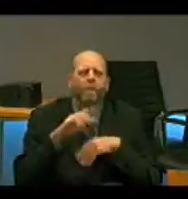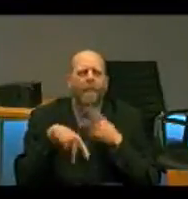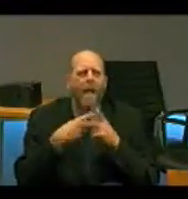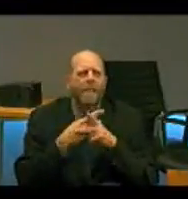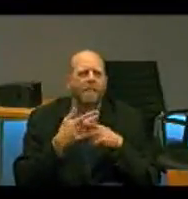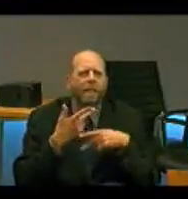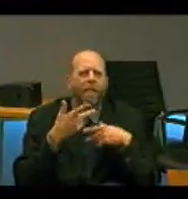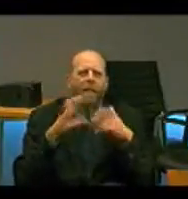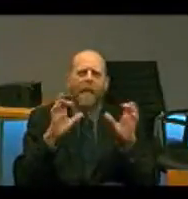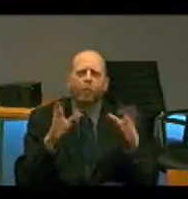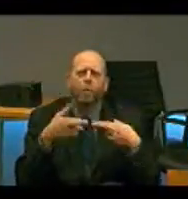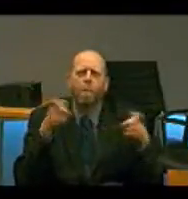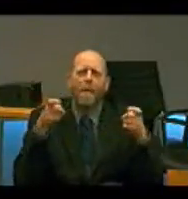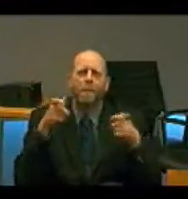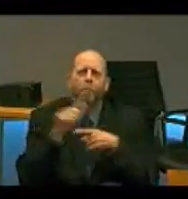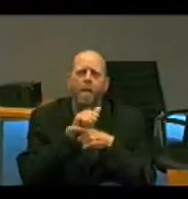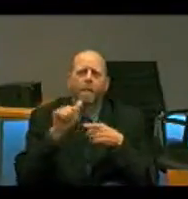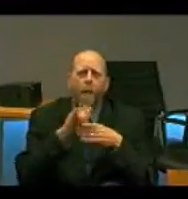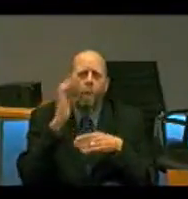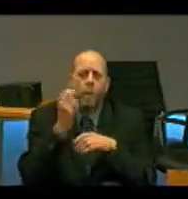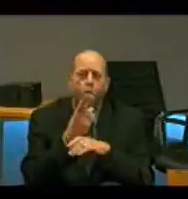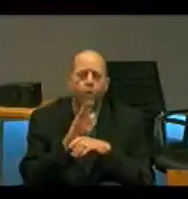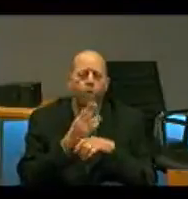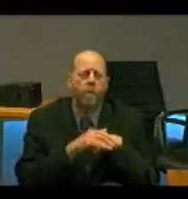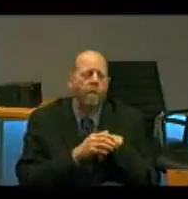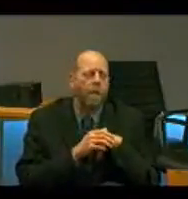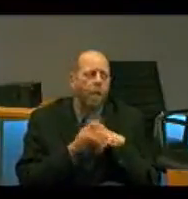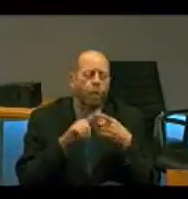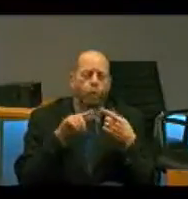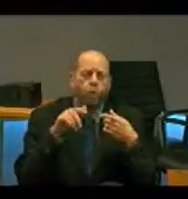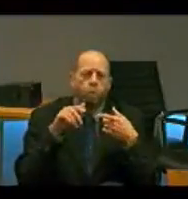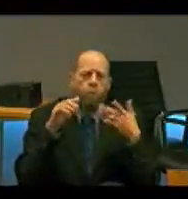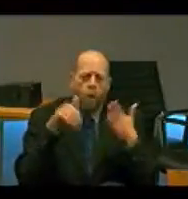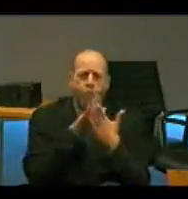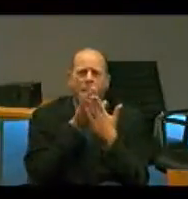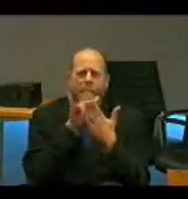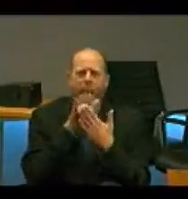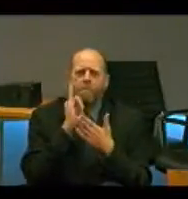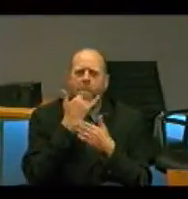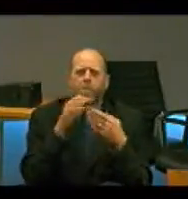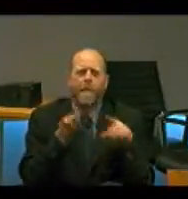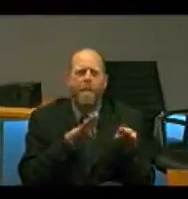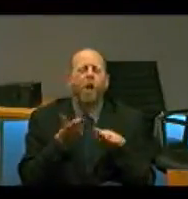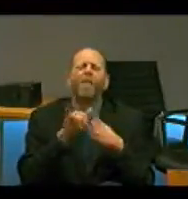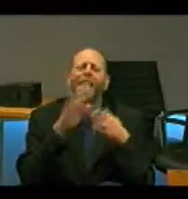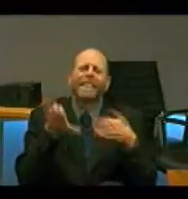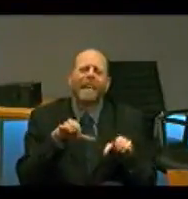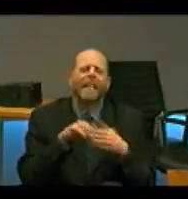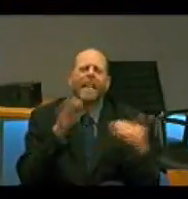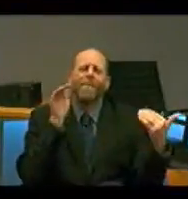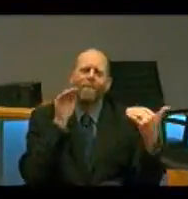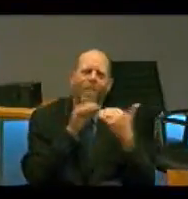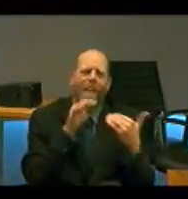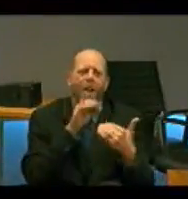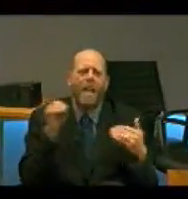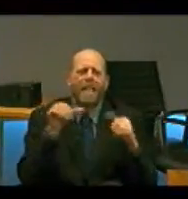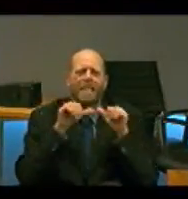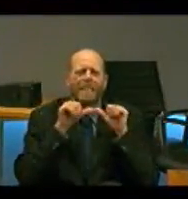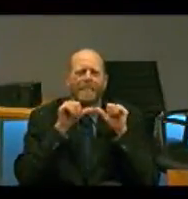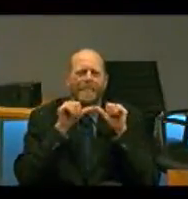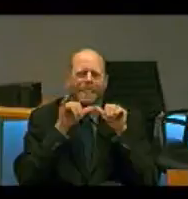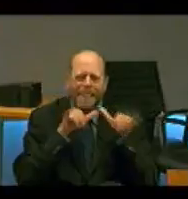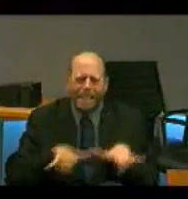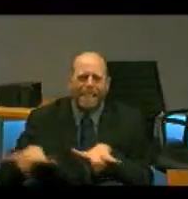of classroom management practices that will be used to address that misbehavior, that's done in a fair and